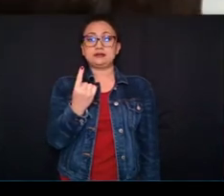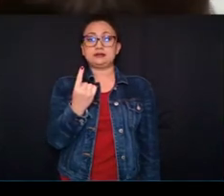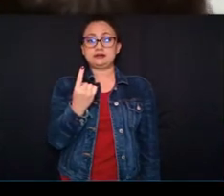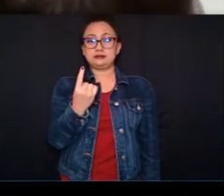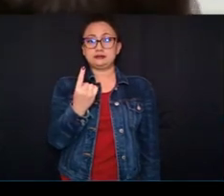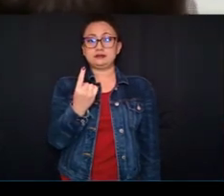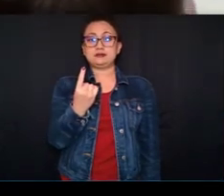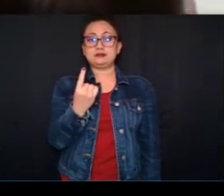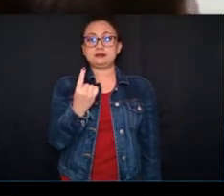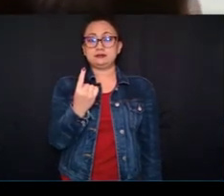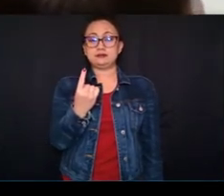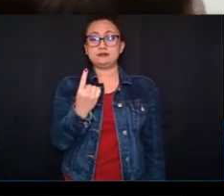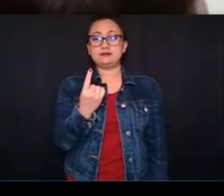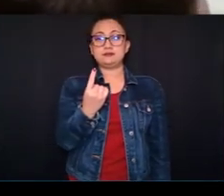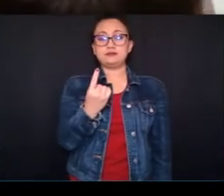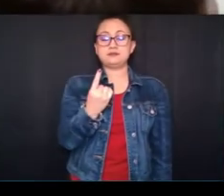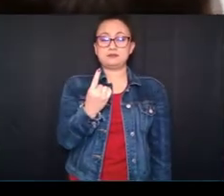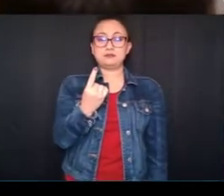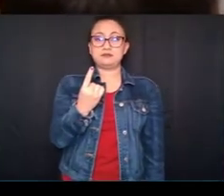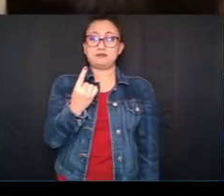whatever is inside the parentheses